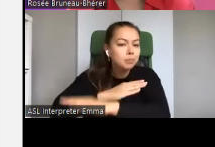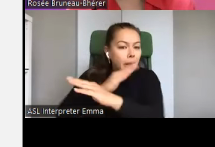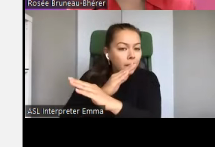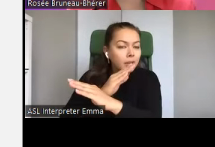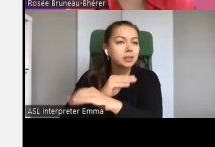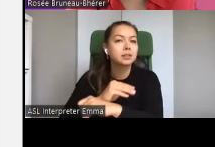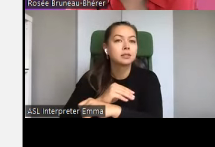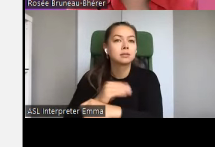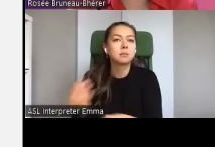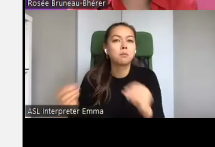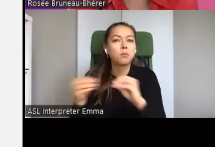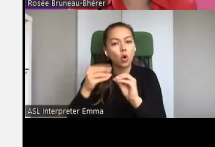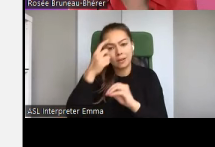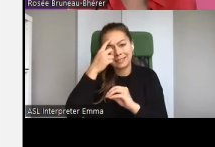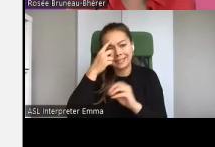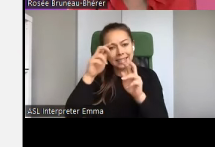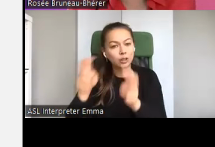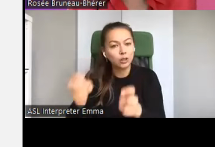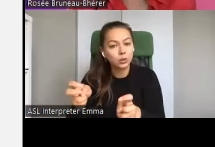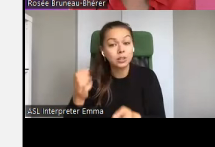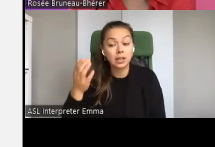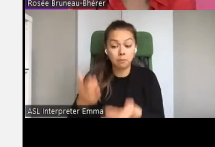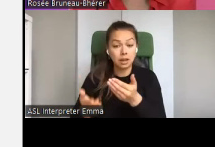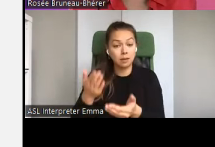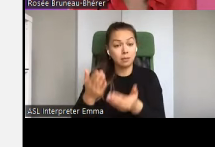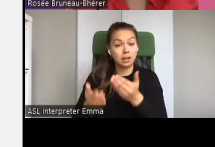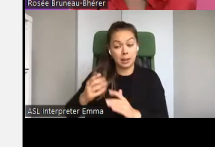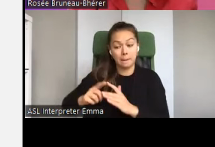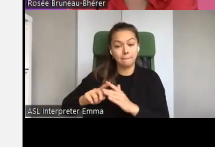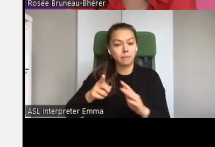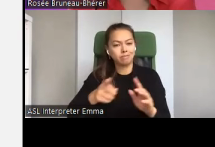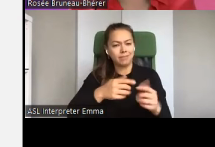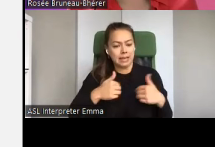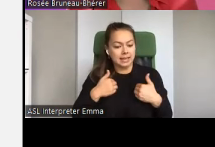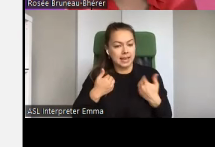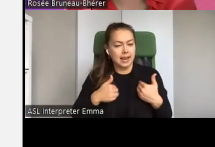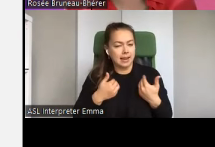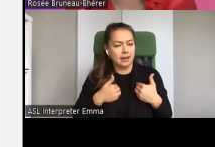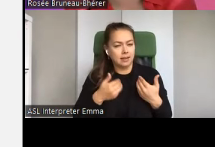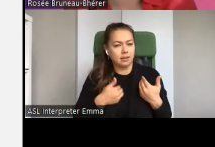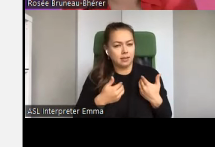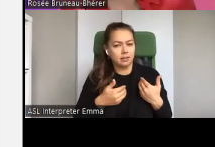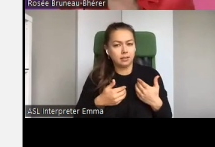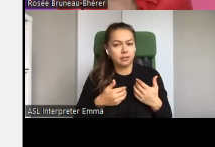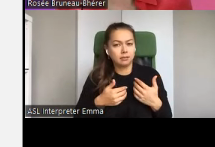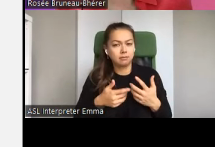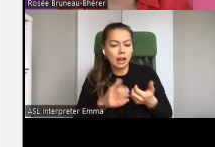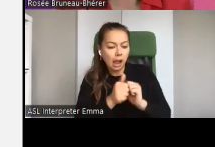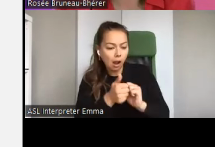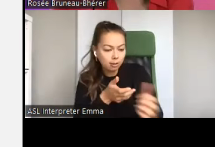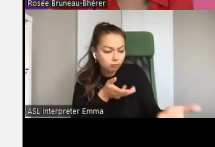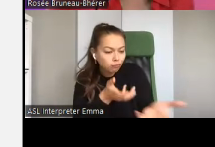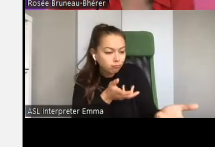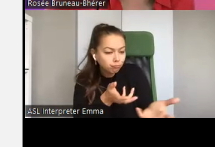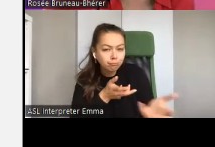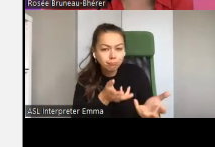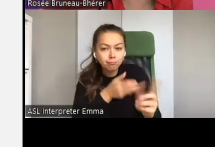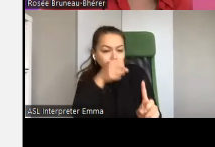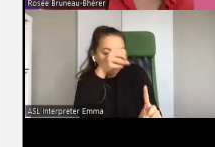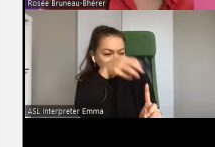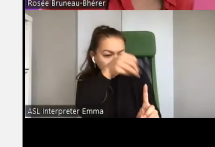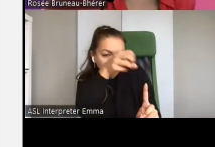been stimulated optimally in the first years of his life because his parents were struggling with personal issues that were taking everything